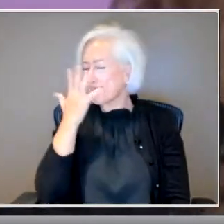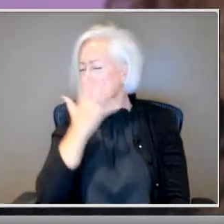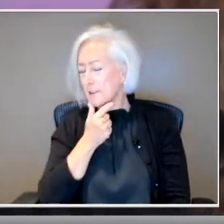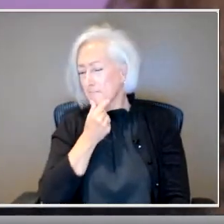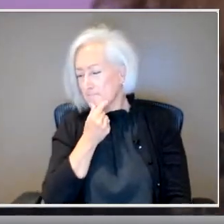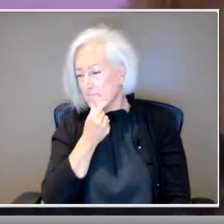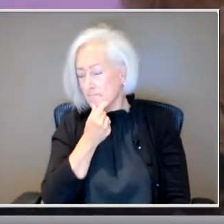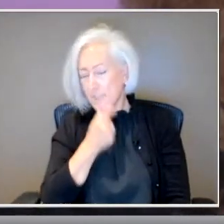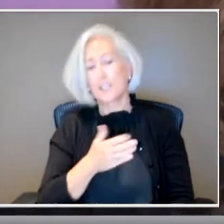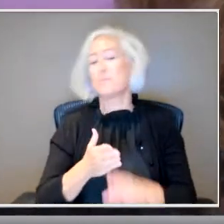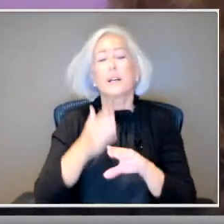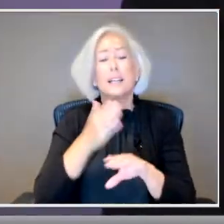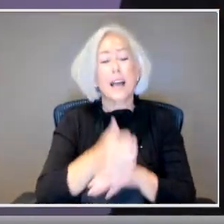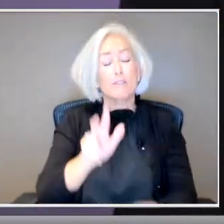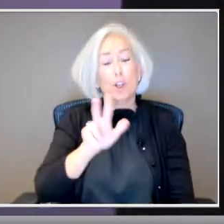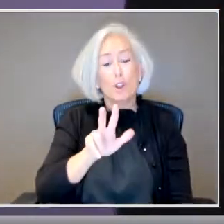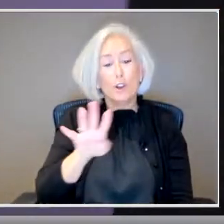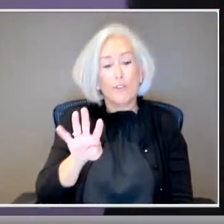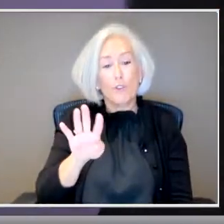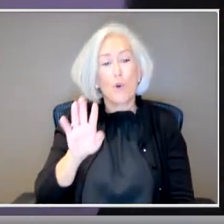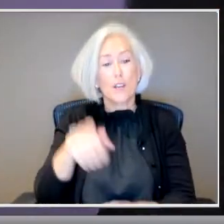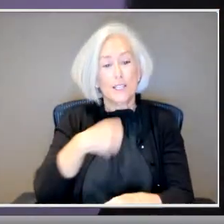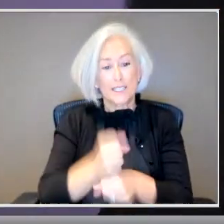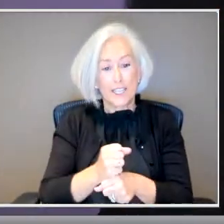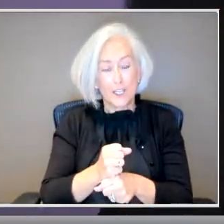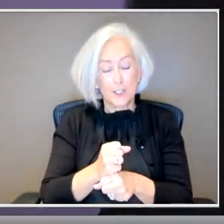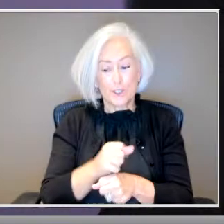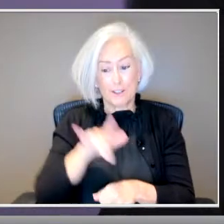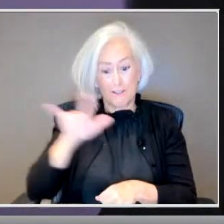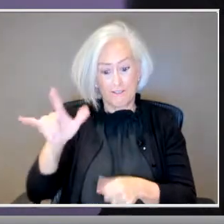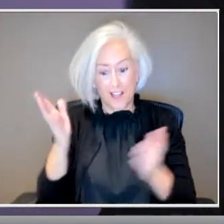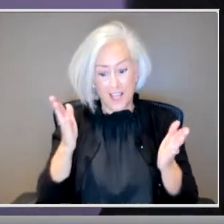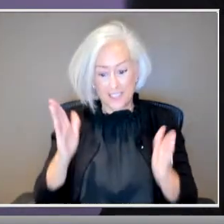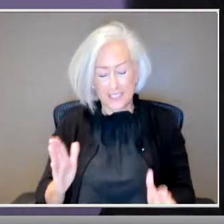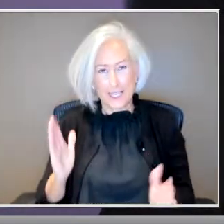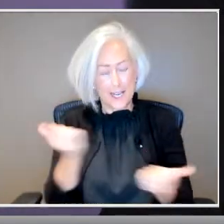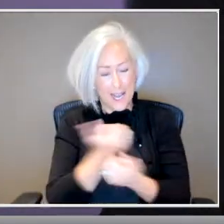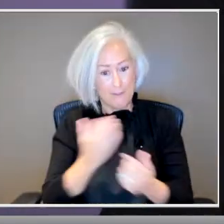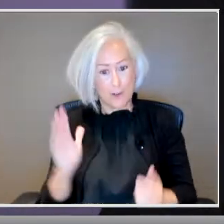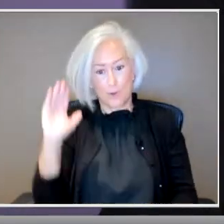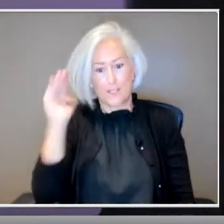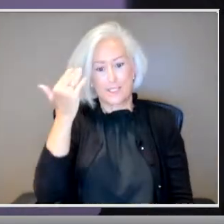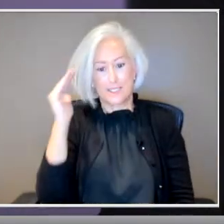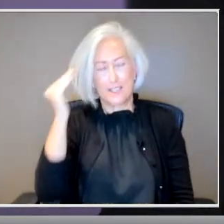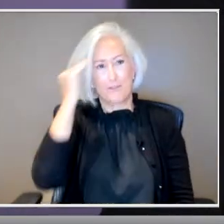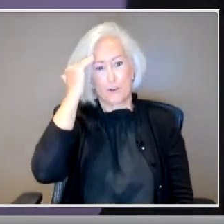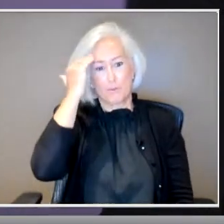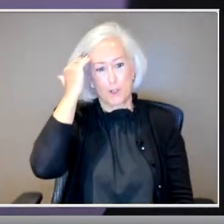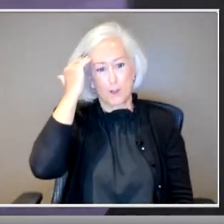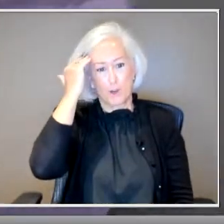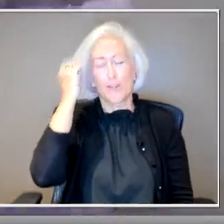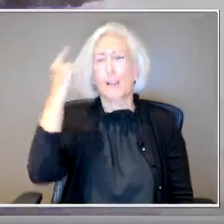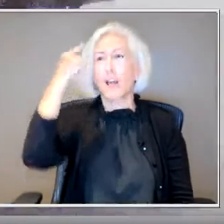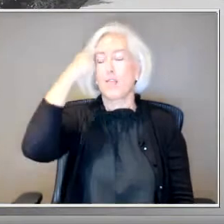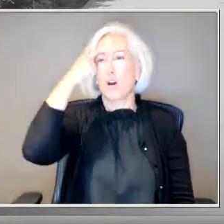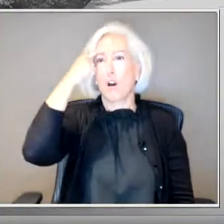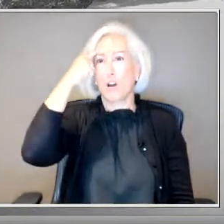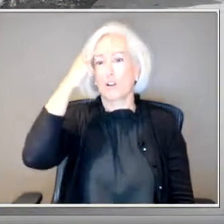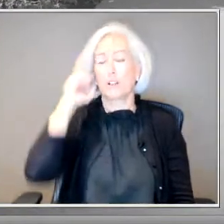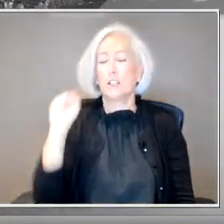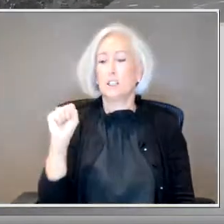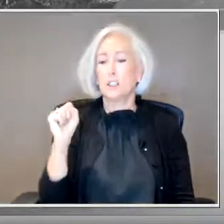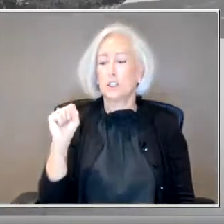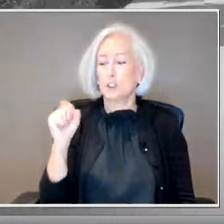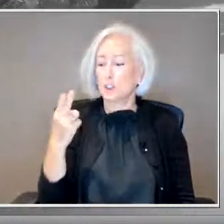years, everyone seems familiar to me. And I woke up in the middle of the night and I'm like, Sheldon, oh my gosh, that's baby Seth Sheldon.